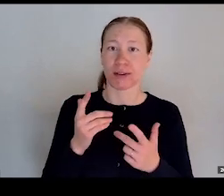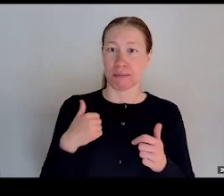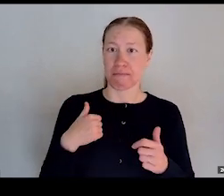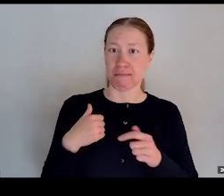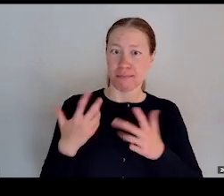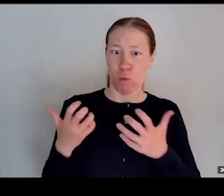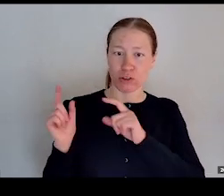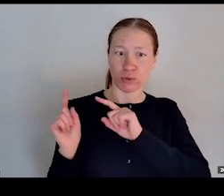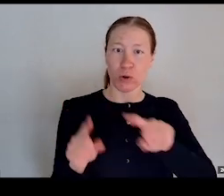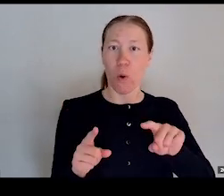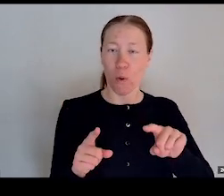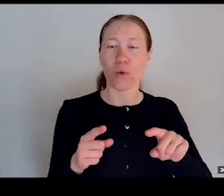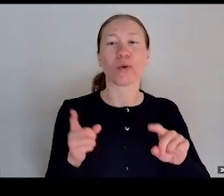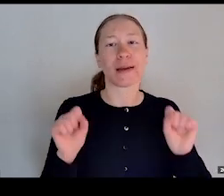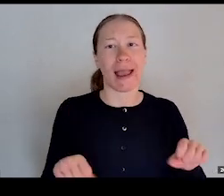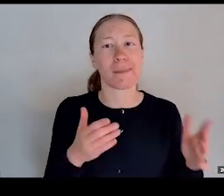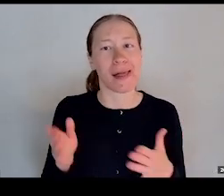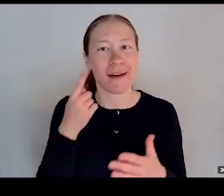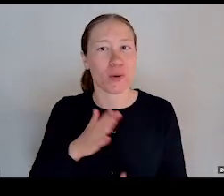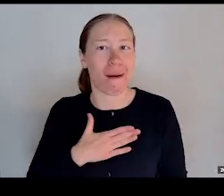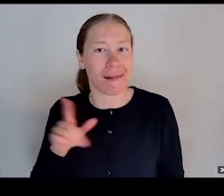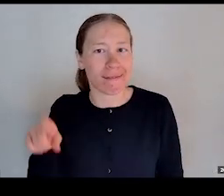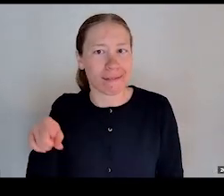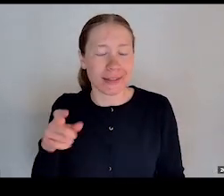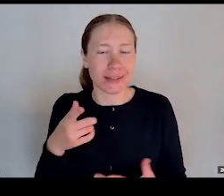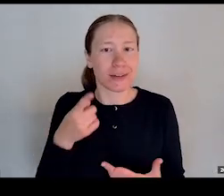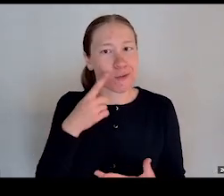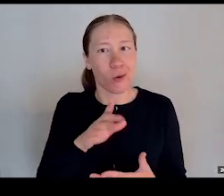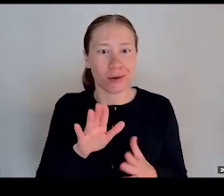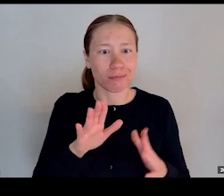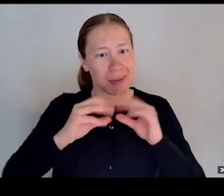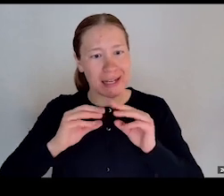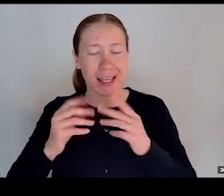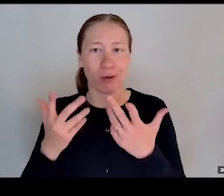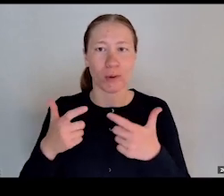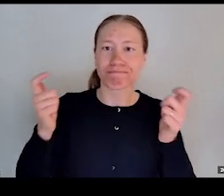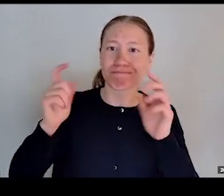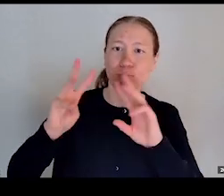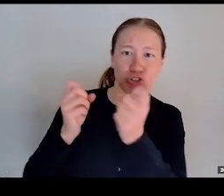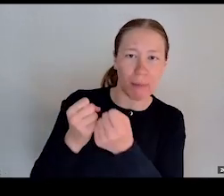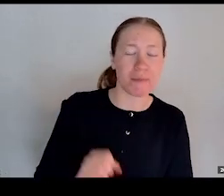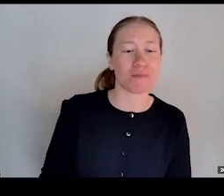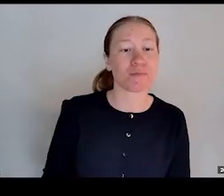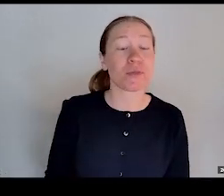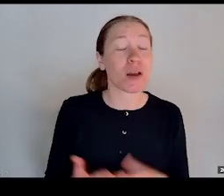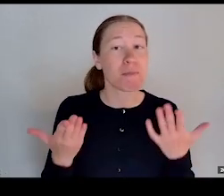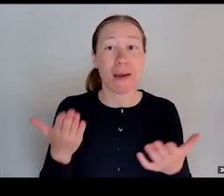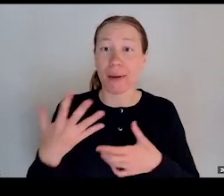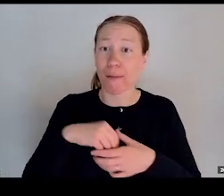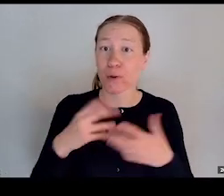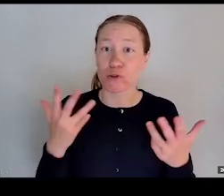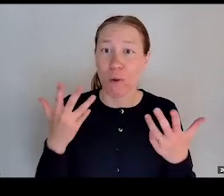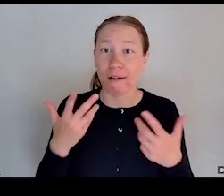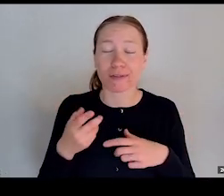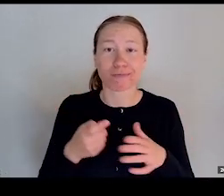own needs throughout your meeting or conference. This could include things like the location of designated rooms,